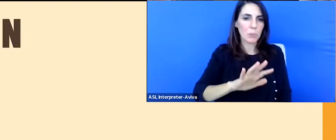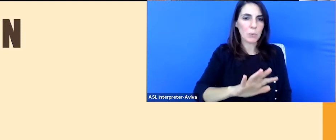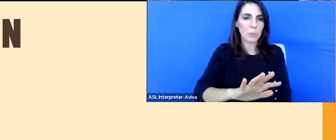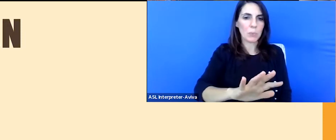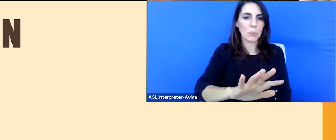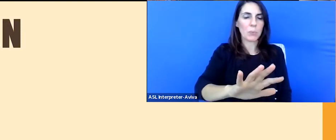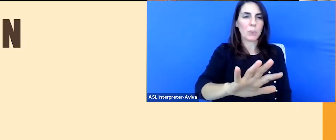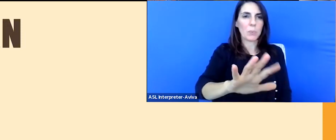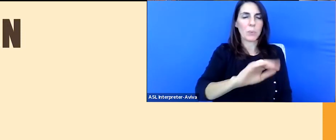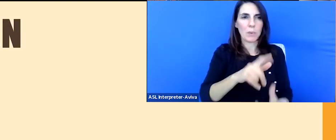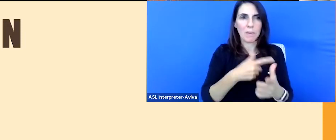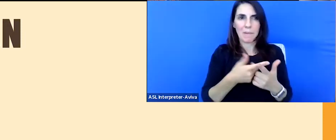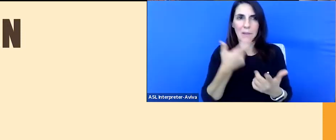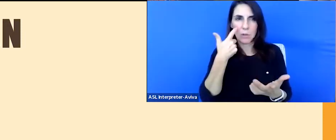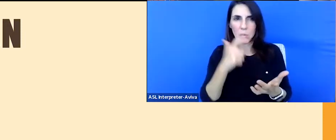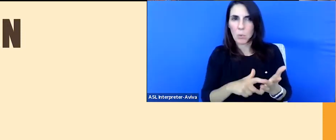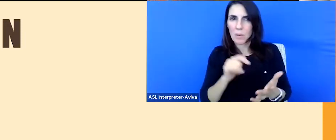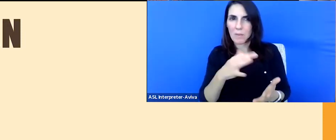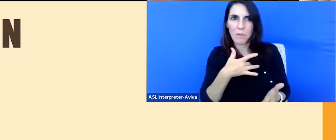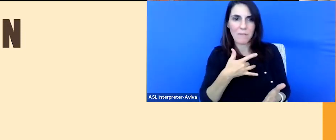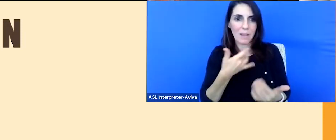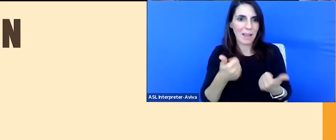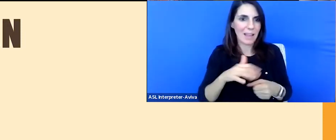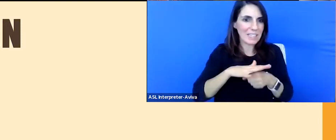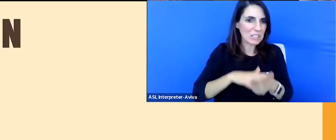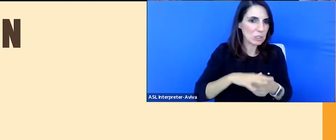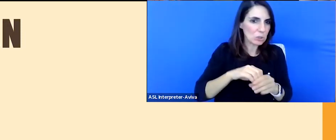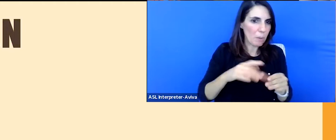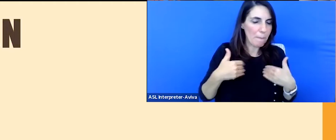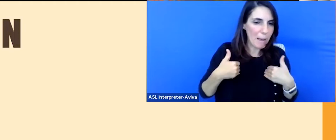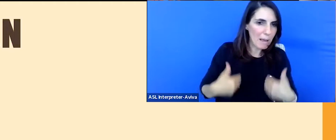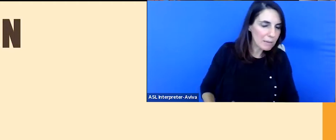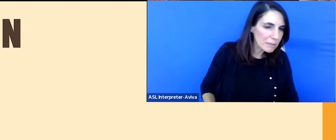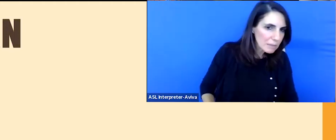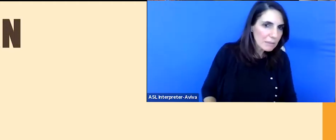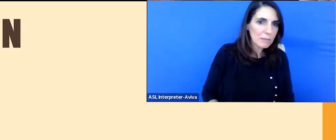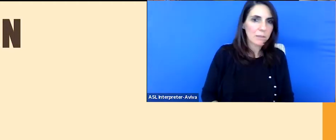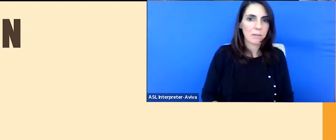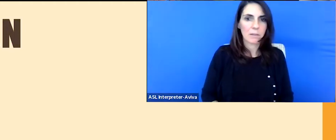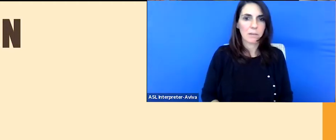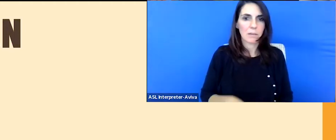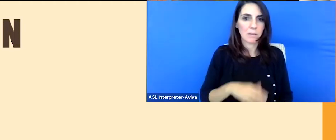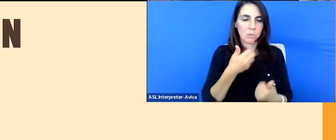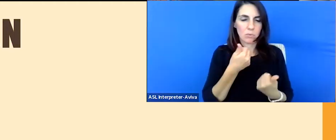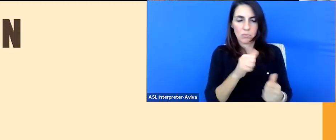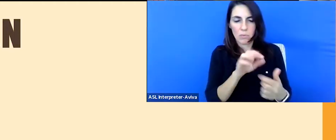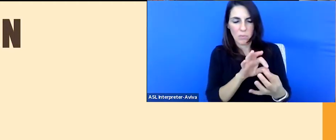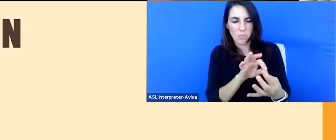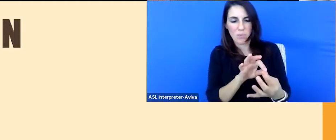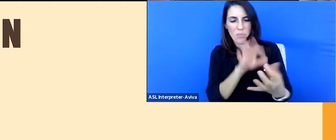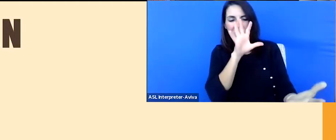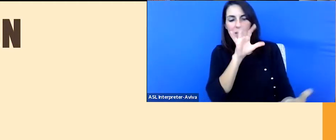and notice where you feel any tension in your body and release it.